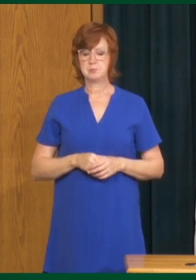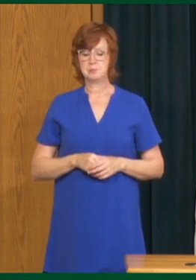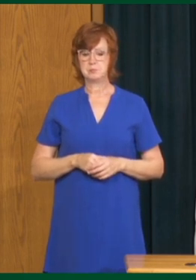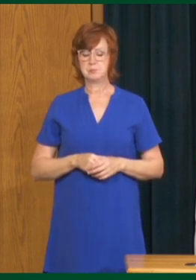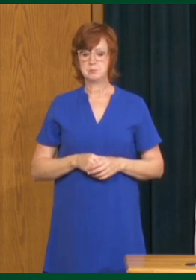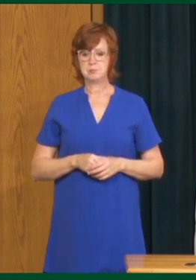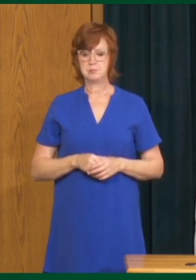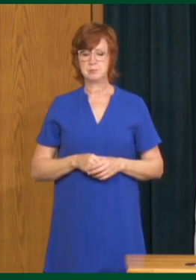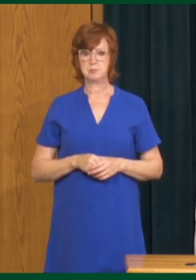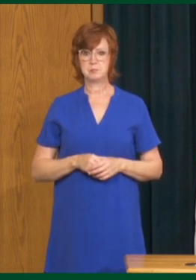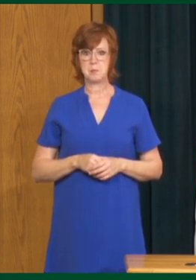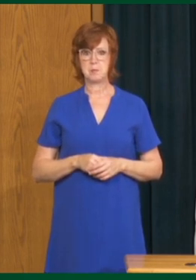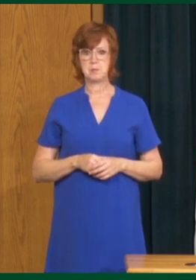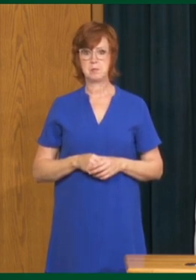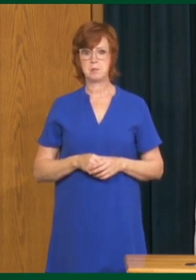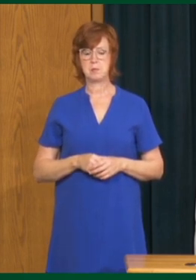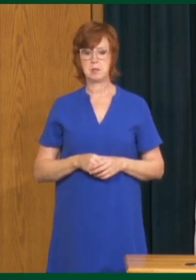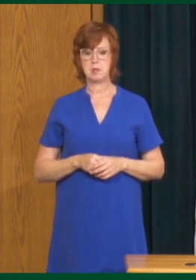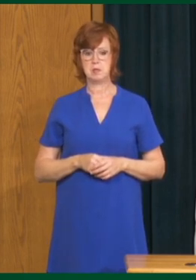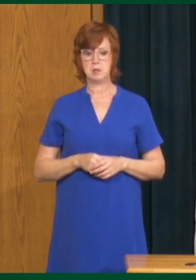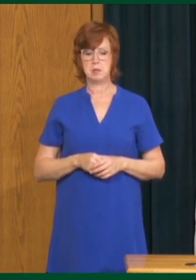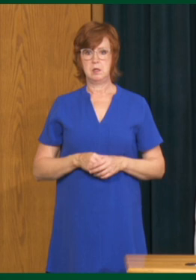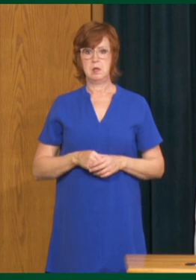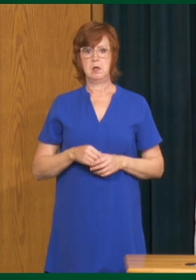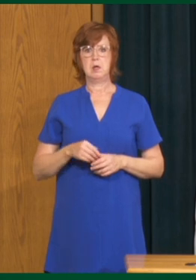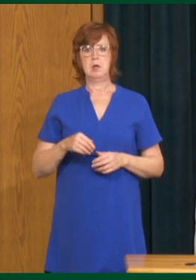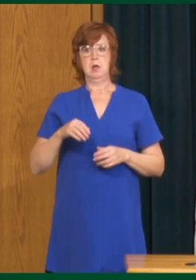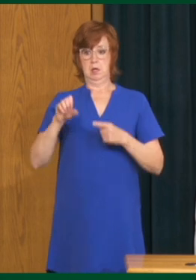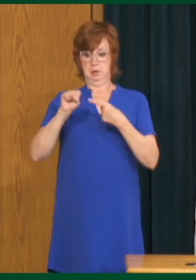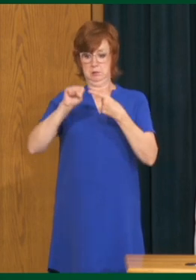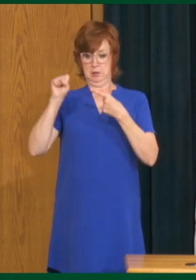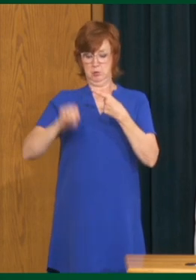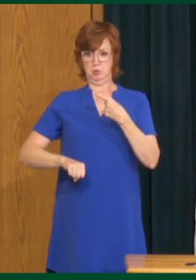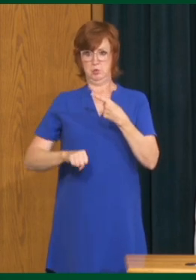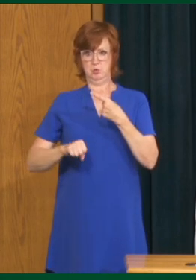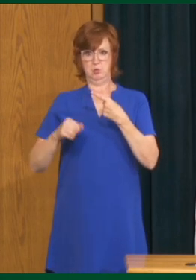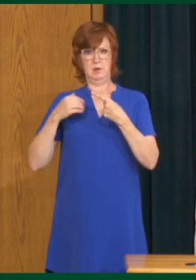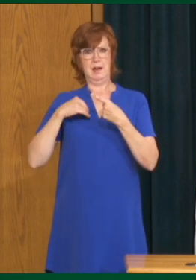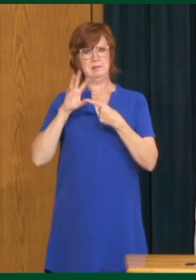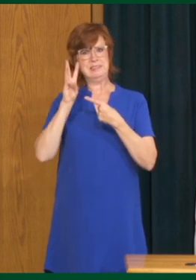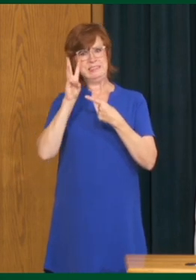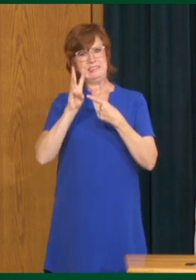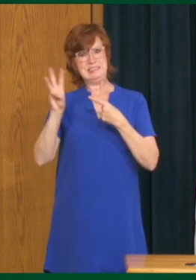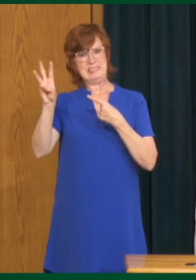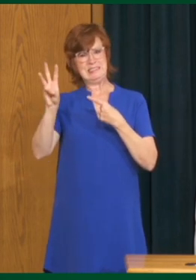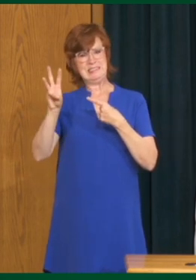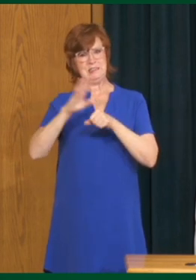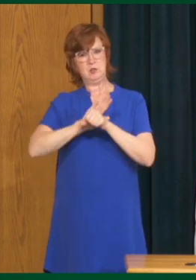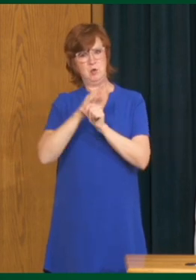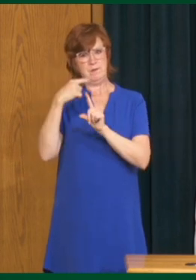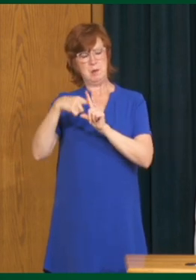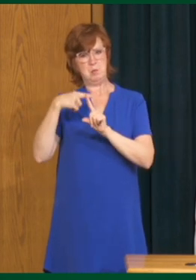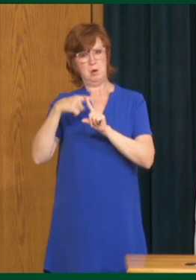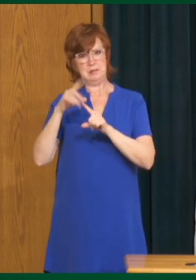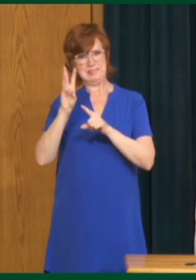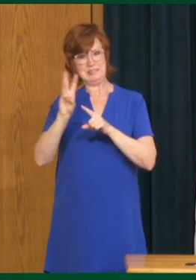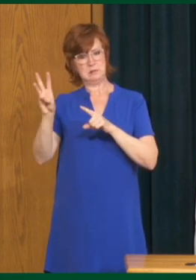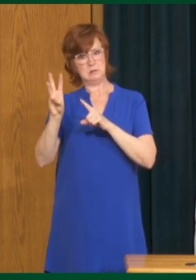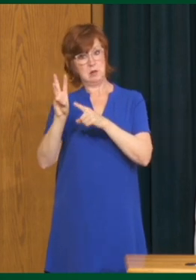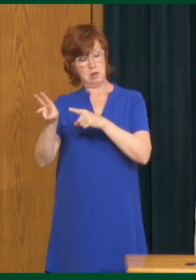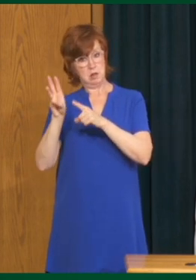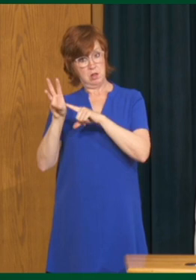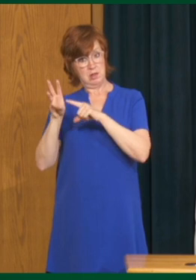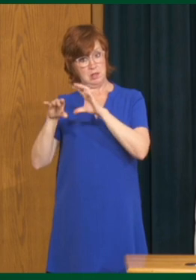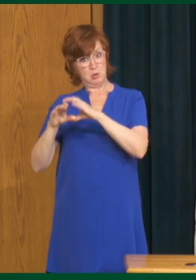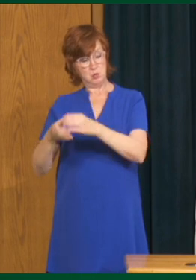Can you tell me the 6 cases in Saskatchewan, were they related to that the employee at